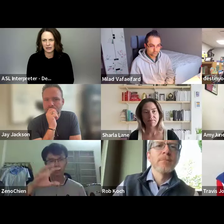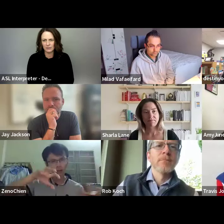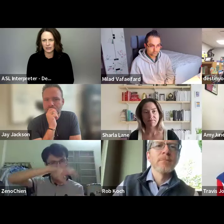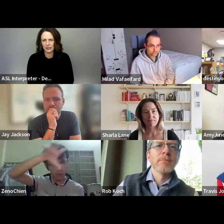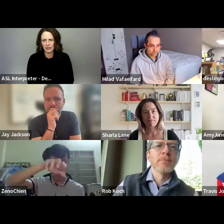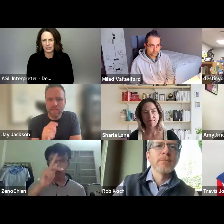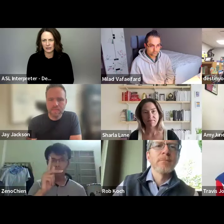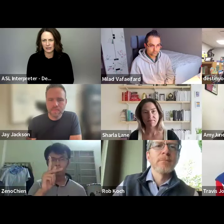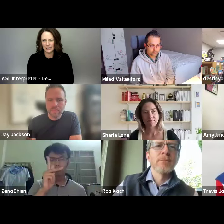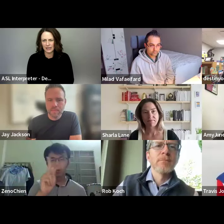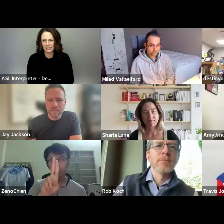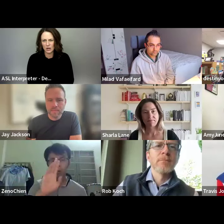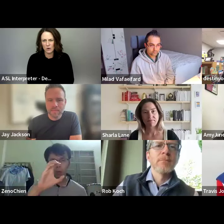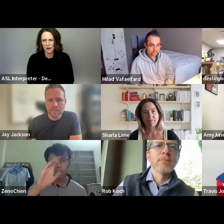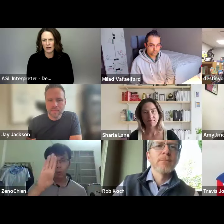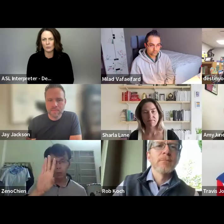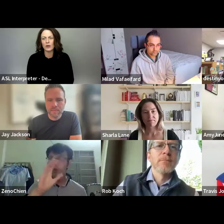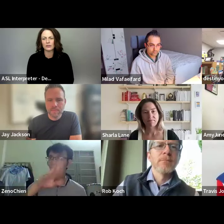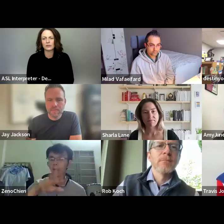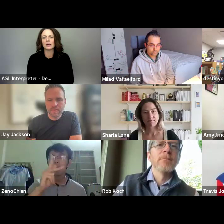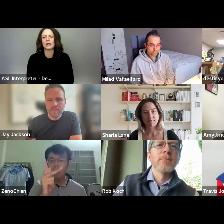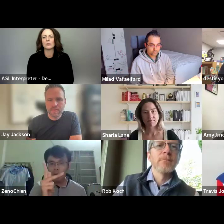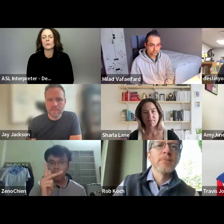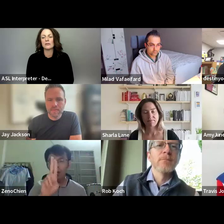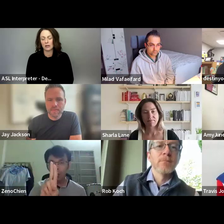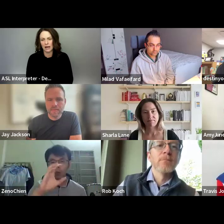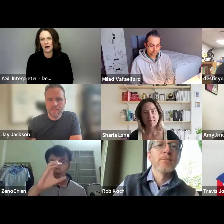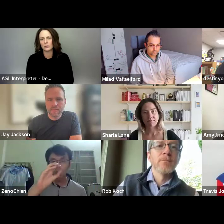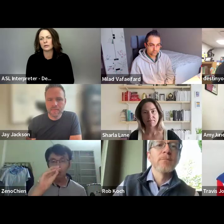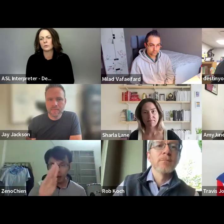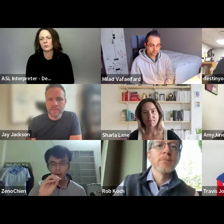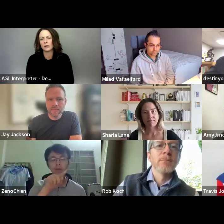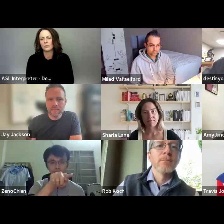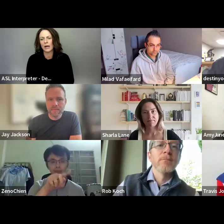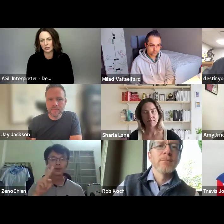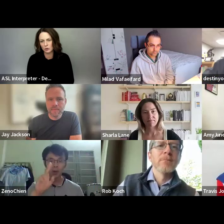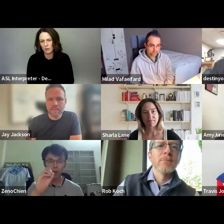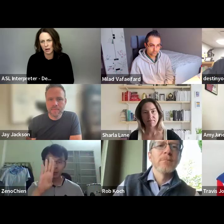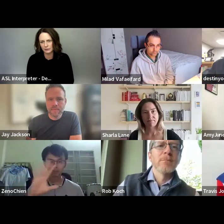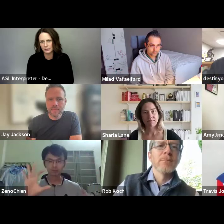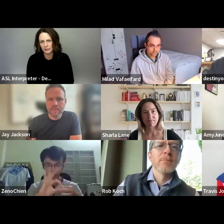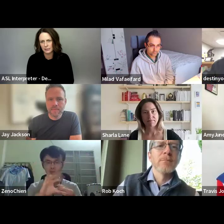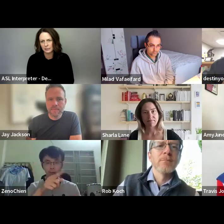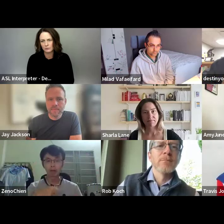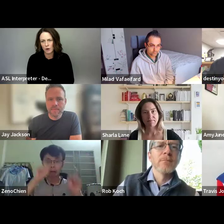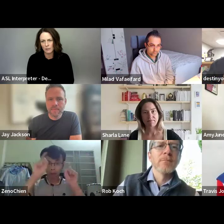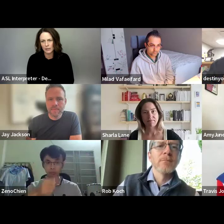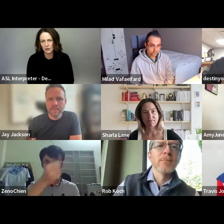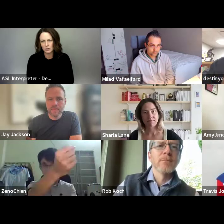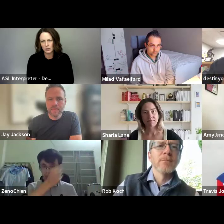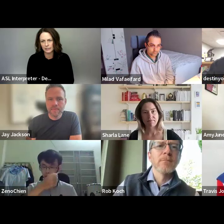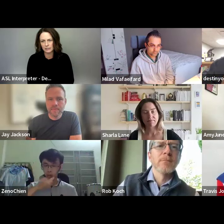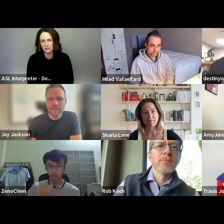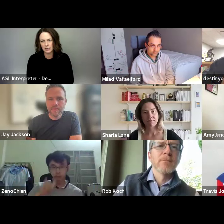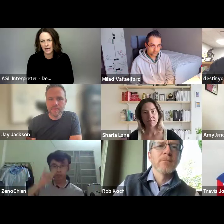And I know with In the Cloud at KubeCon, Rob, I